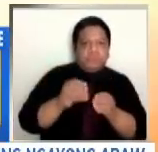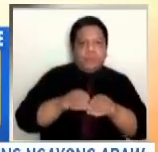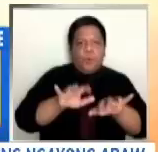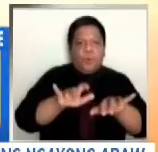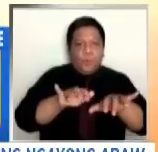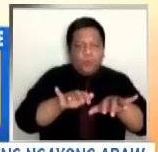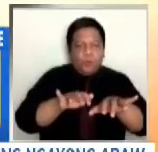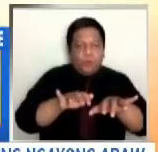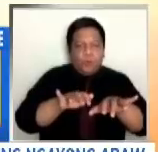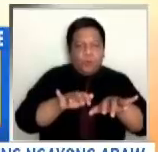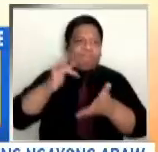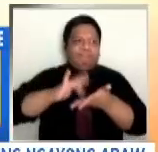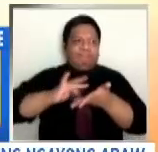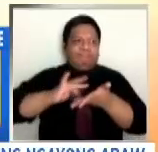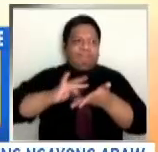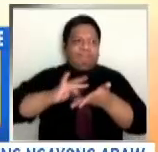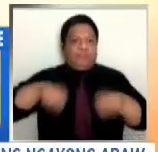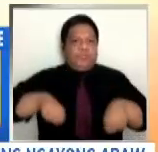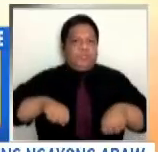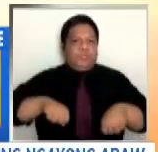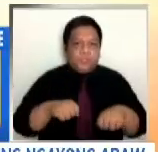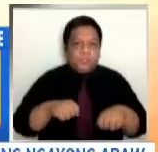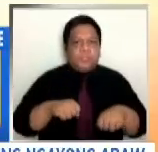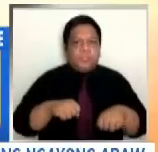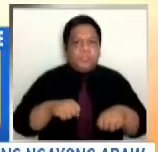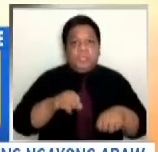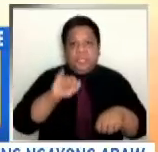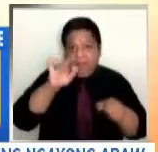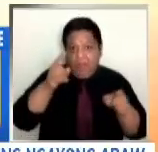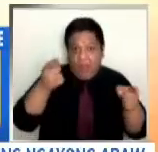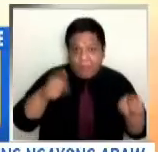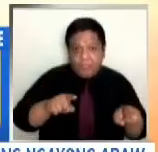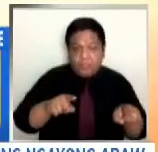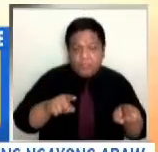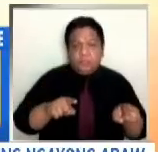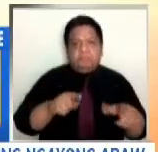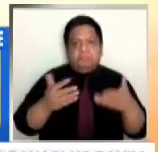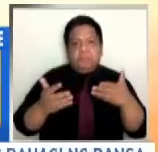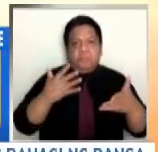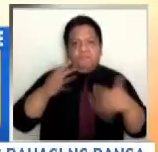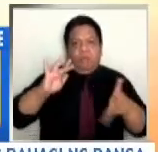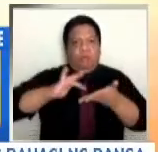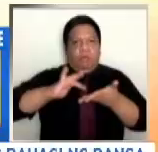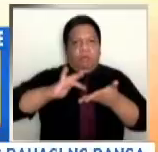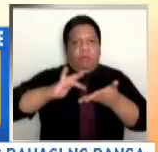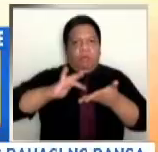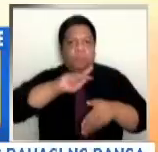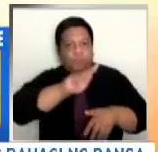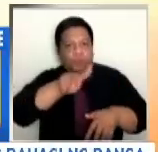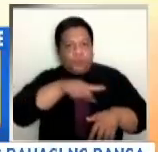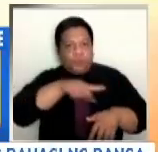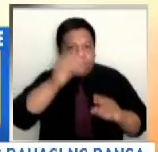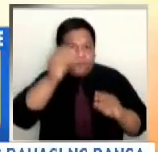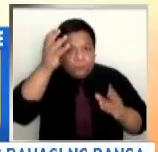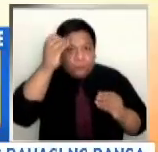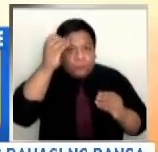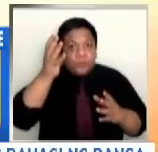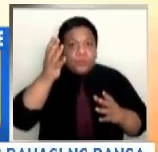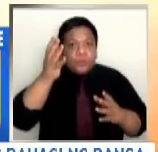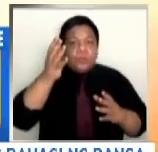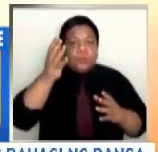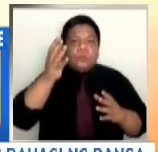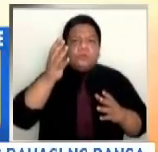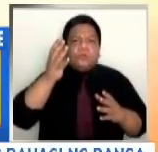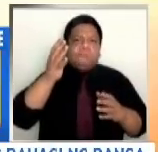gained access to it. Mm-hmm. So if that's the case, maaaring nakakuha na sila ng personal information mo or any other computer data na nakastore